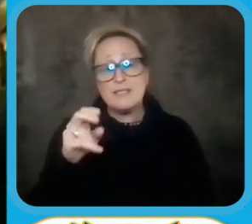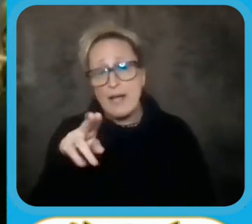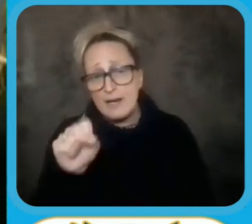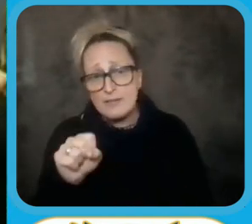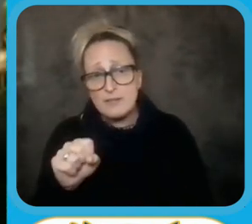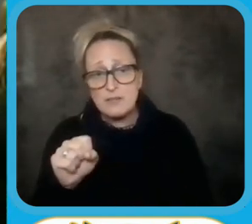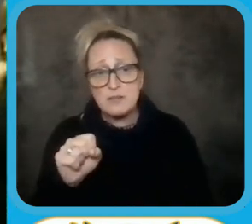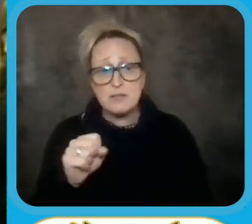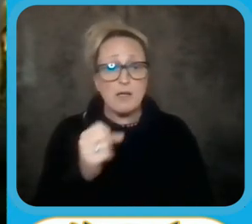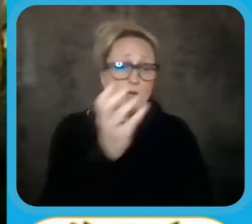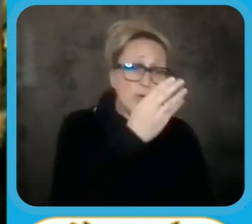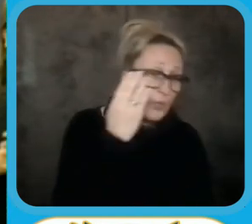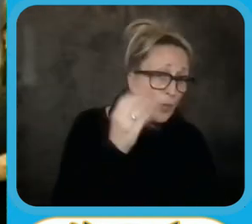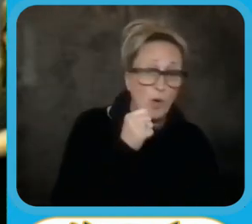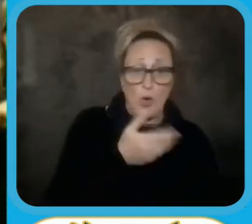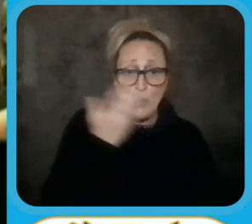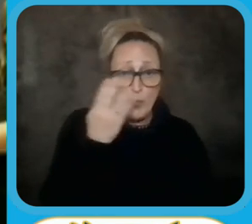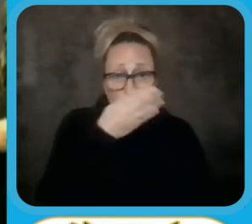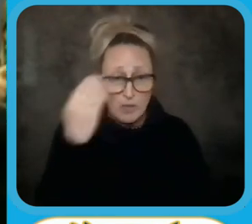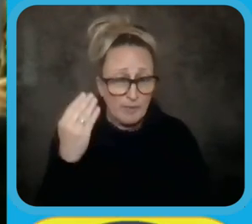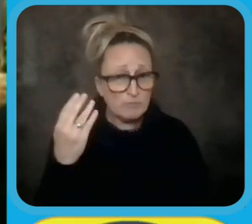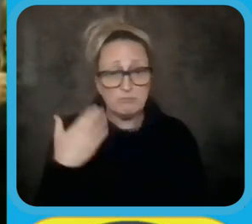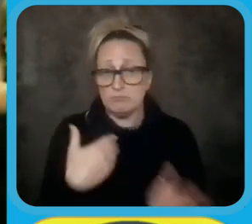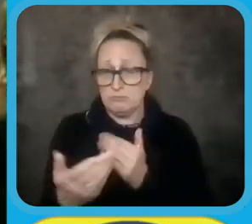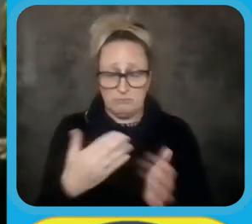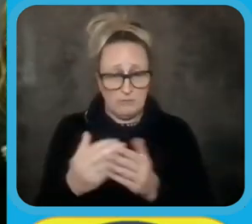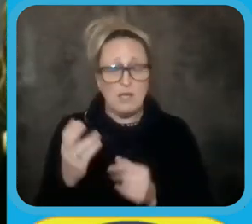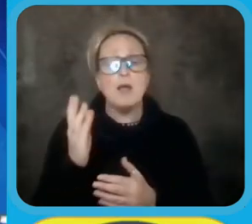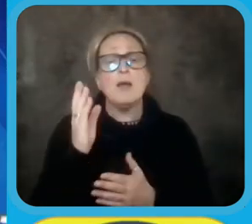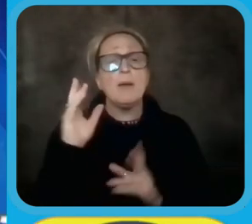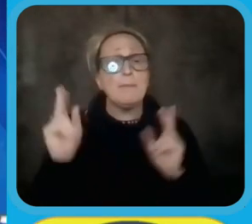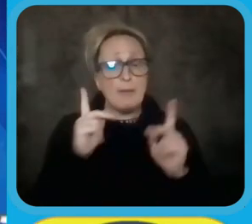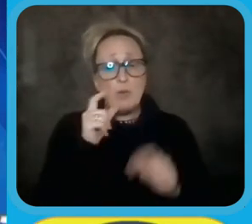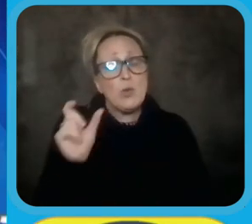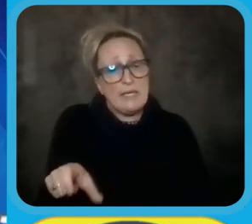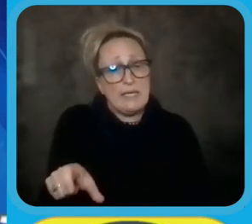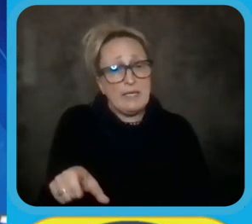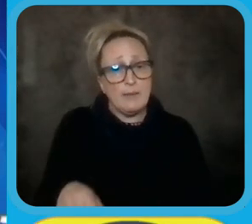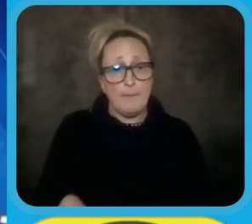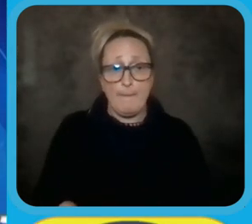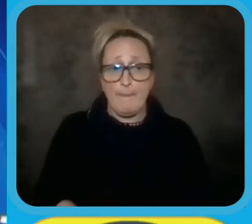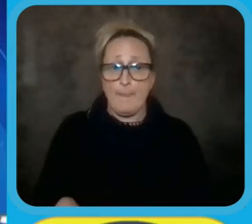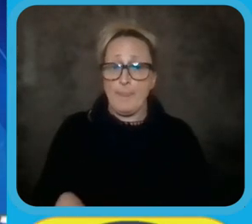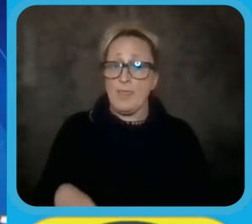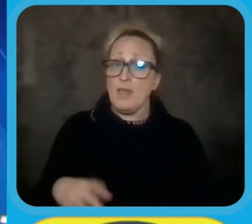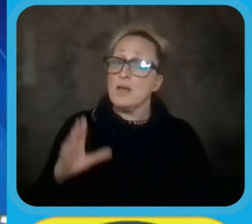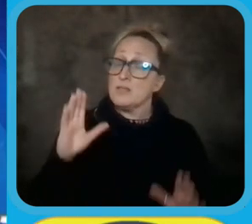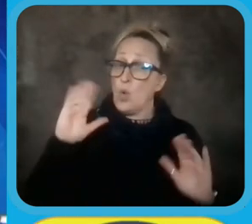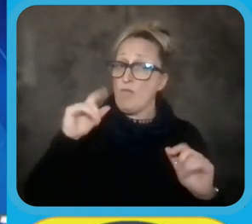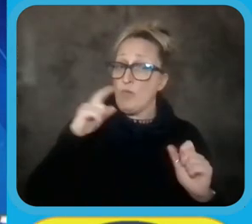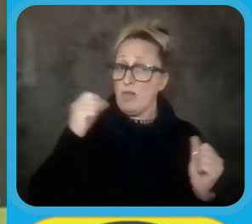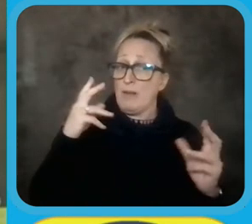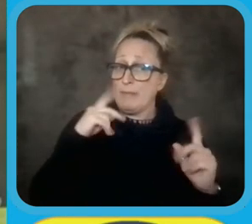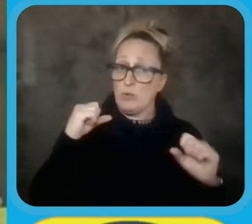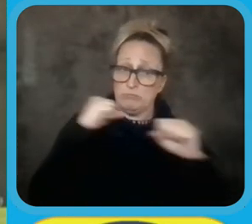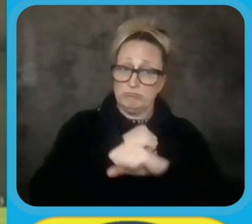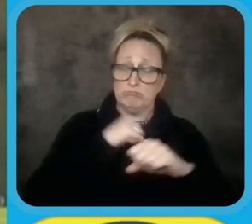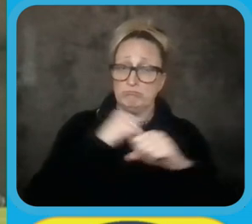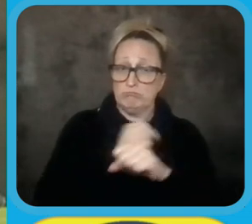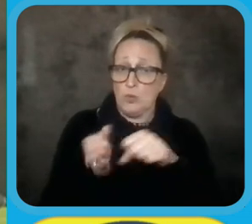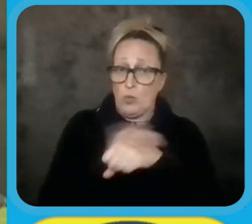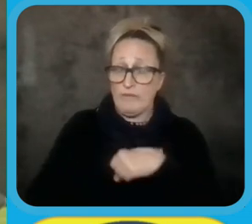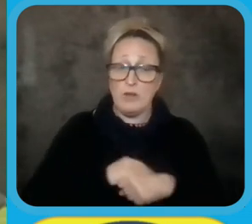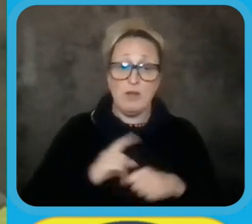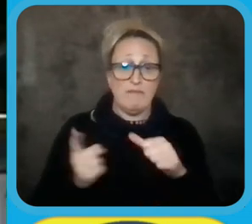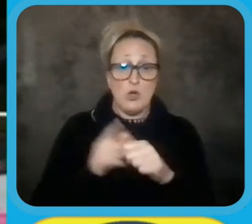documented or undocumented, there are people in need. It's a new sign of hope for a lot of people in this battle against coronavirus. The first